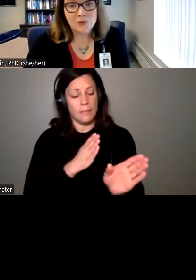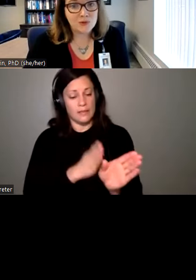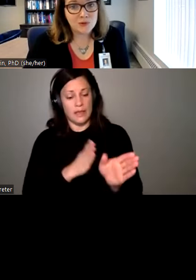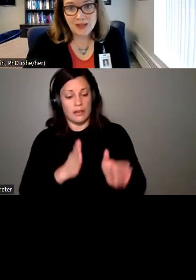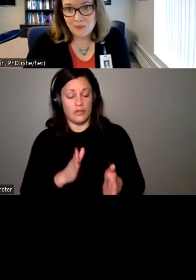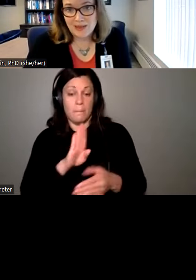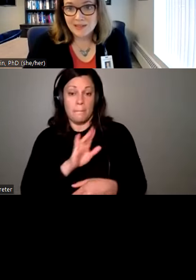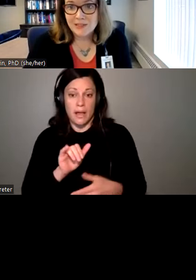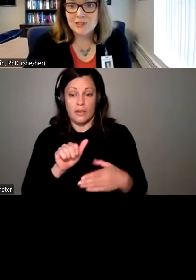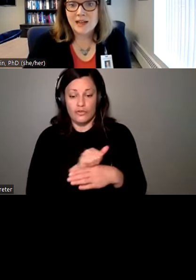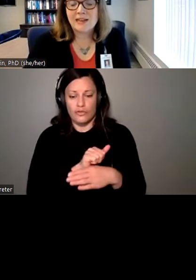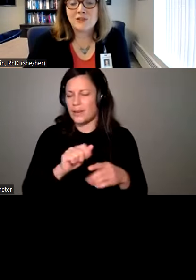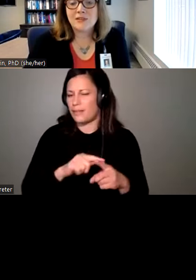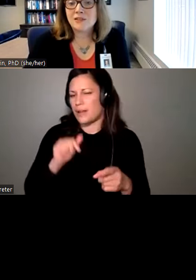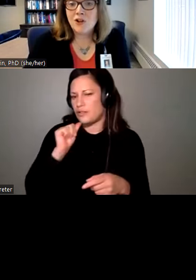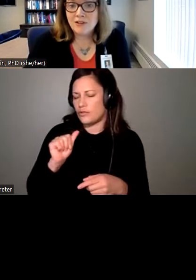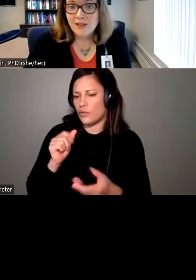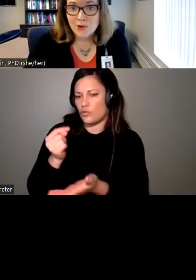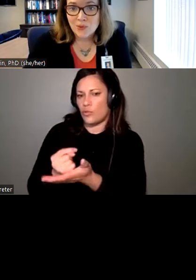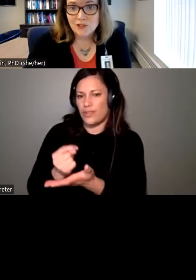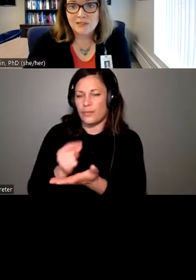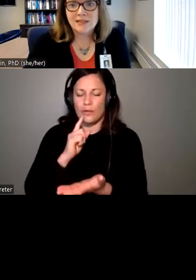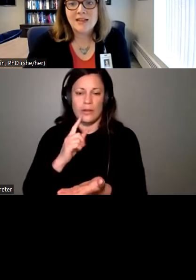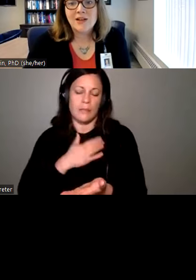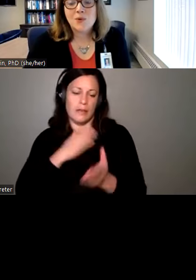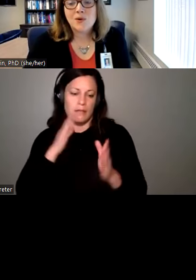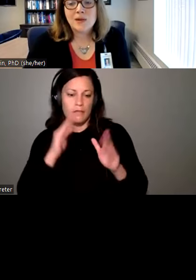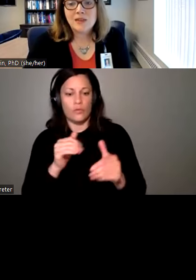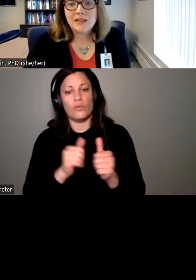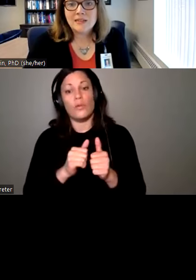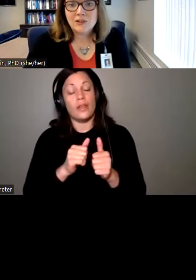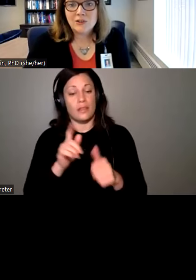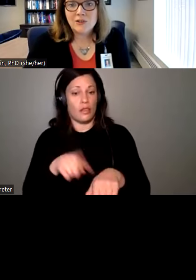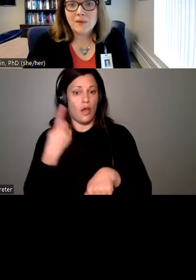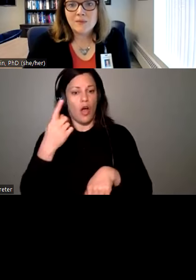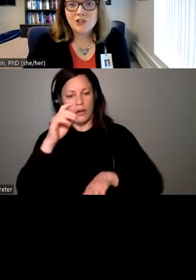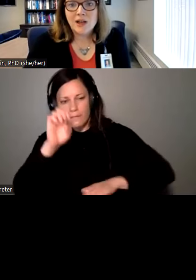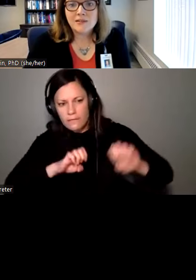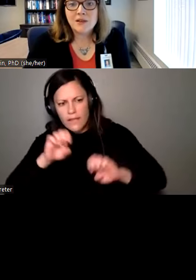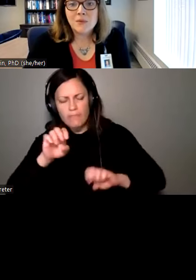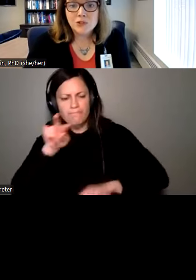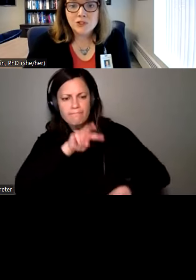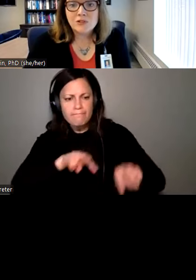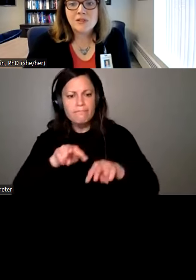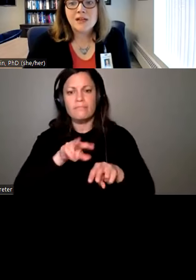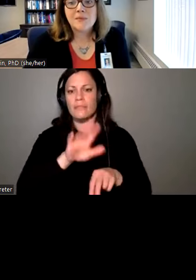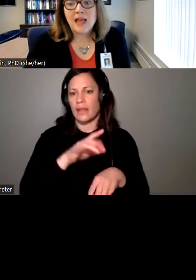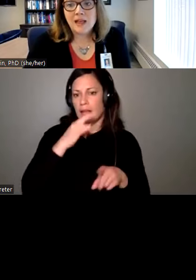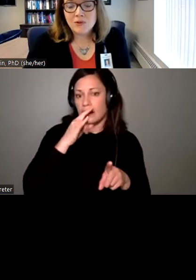but I don't do therapy as much as I do these long evaluations where we really consider a child's